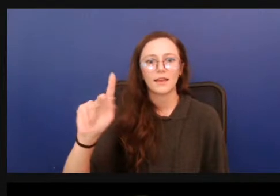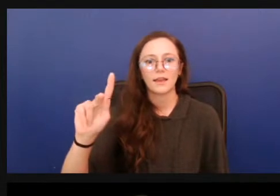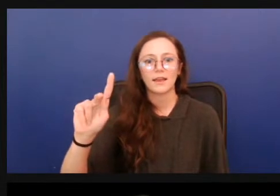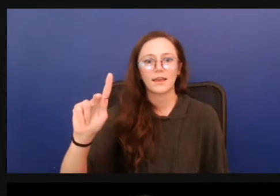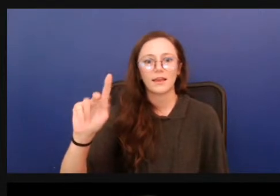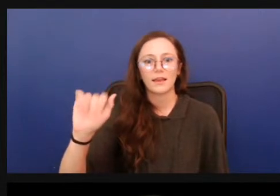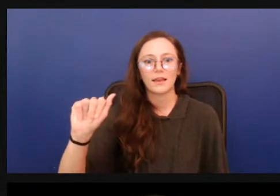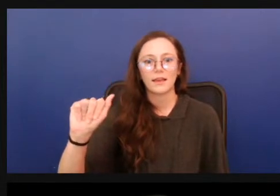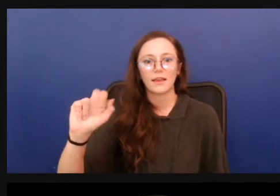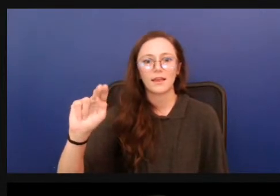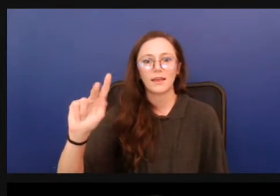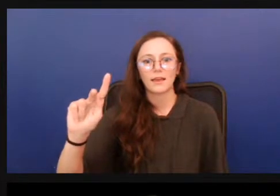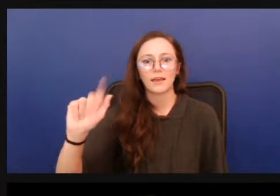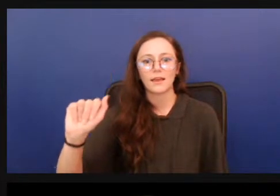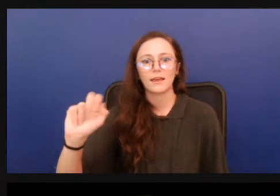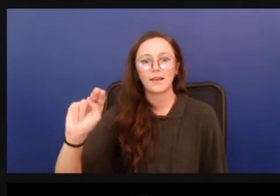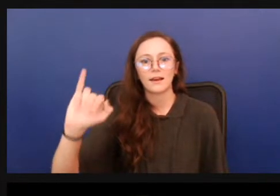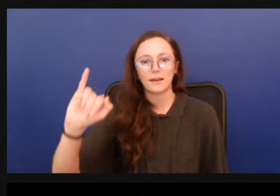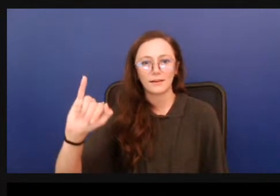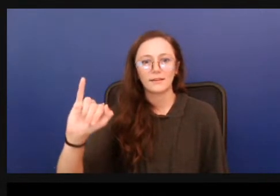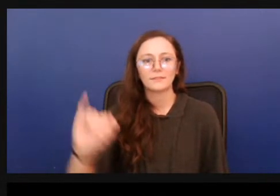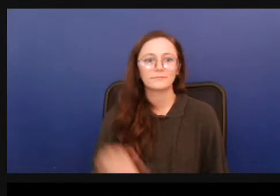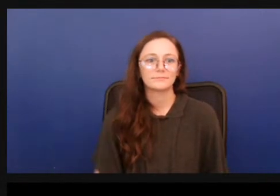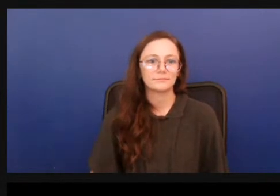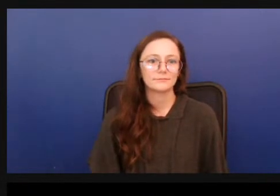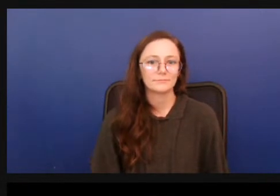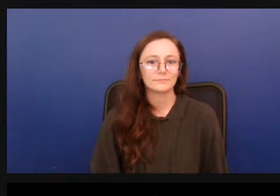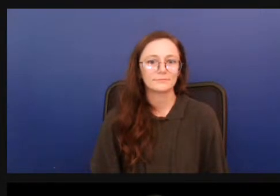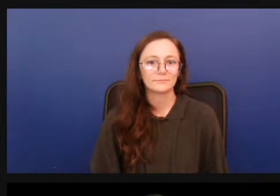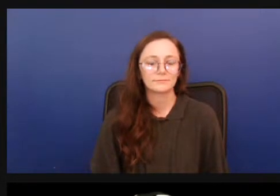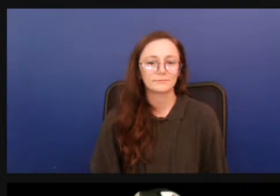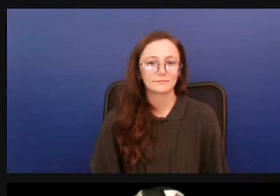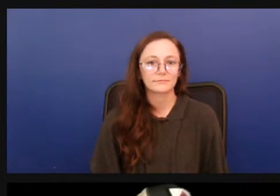Nali'i Kakani Ridge right there.